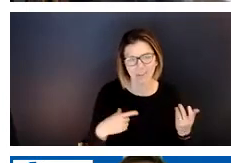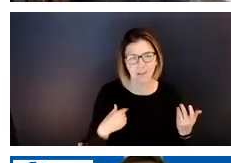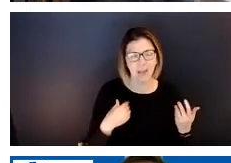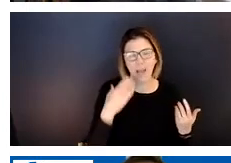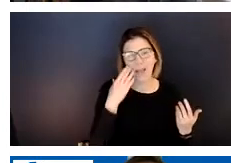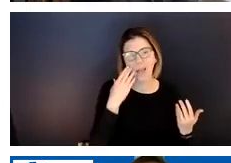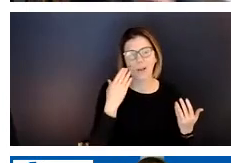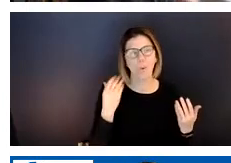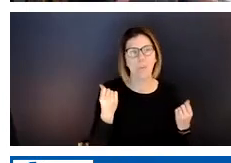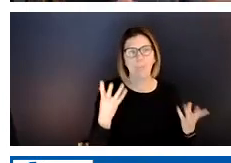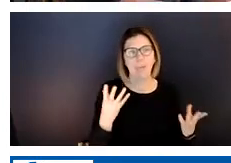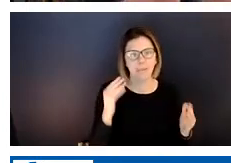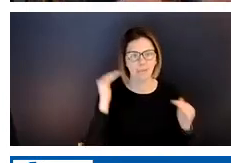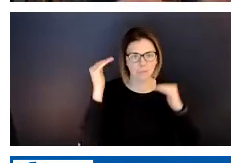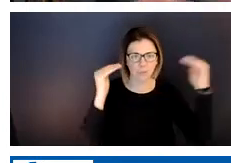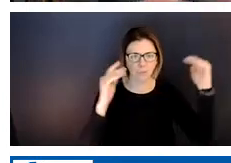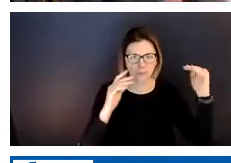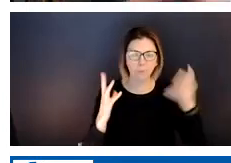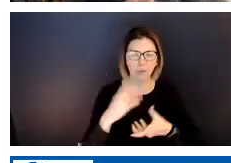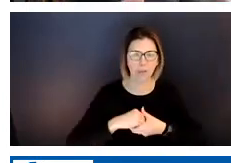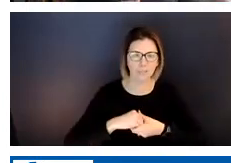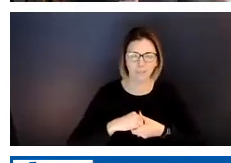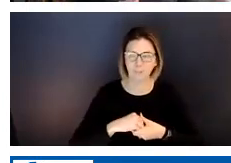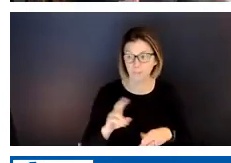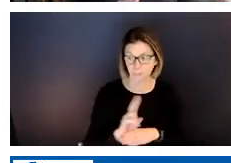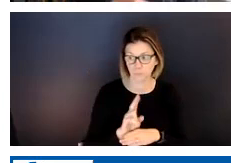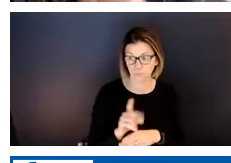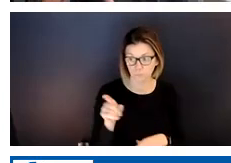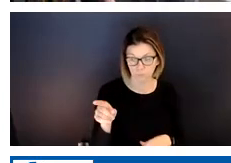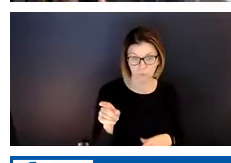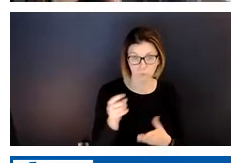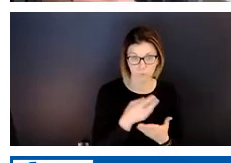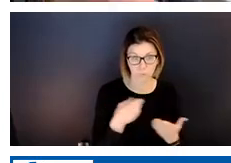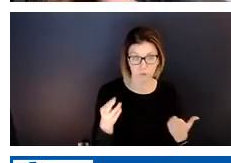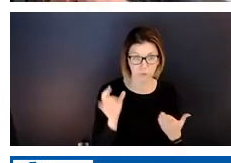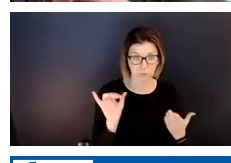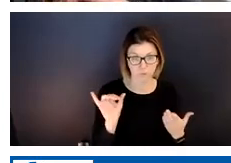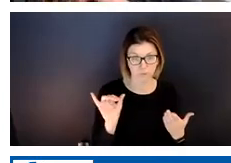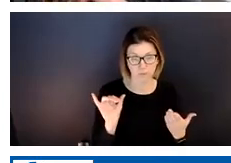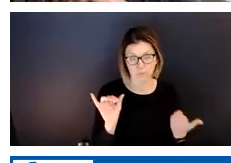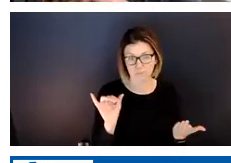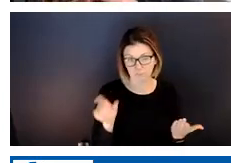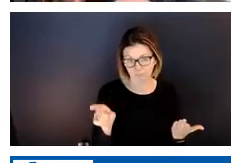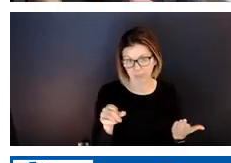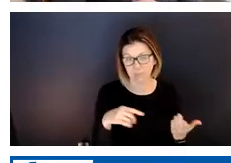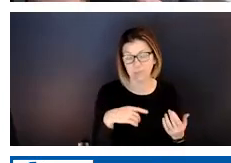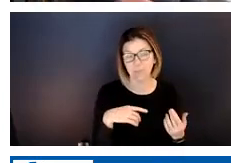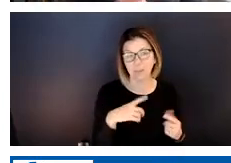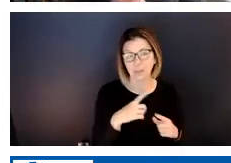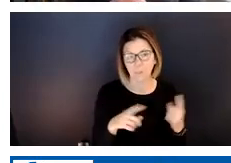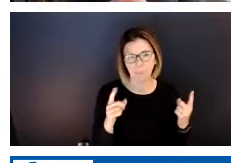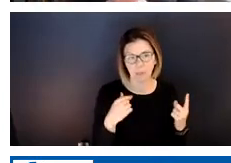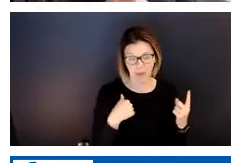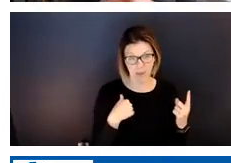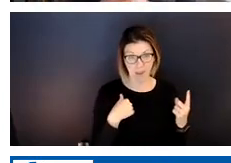many autistic adults who could utilize resources or tools such as this, but if I